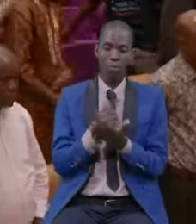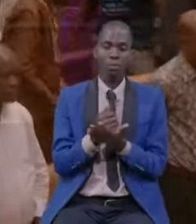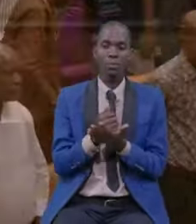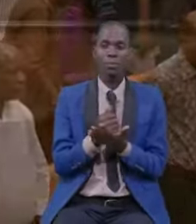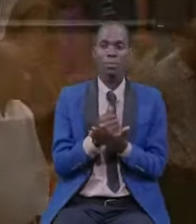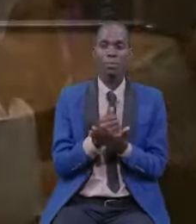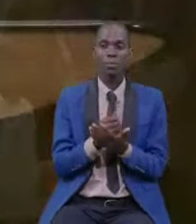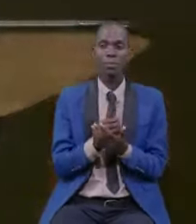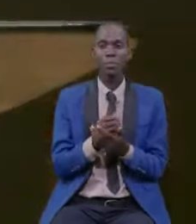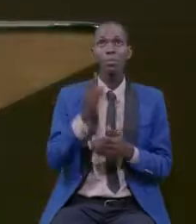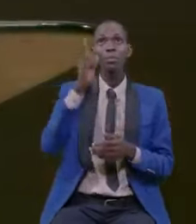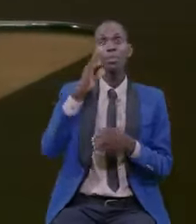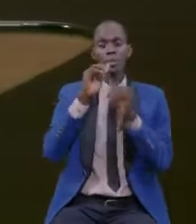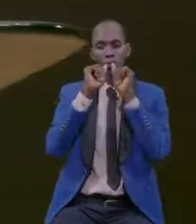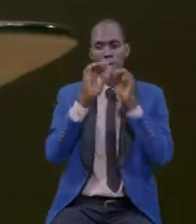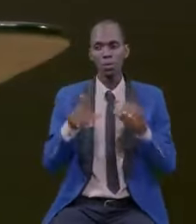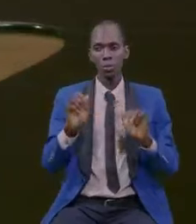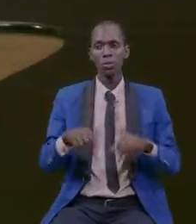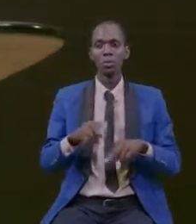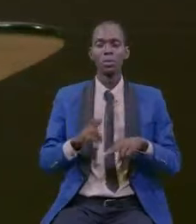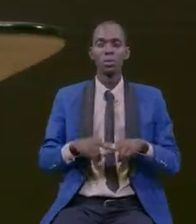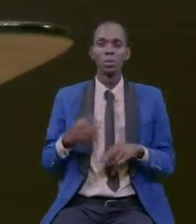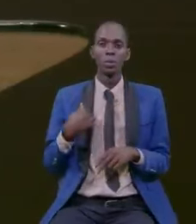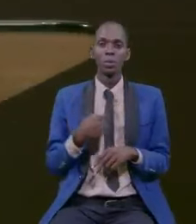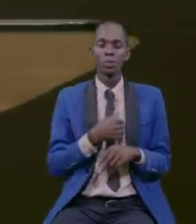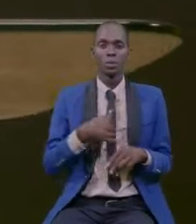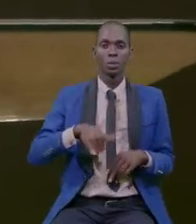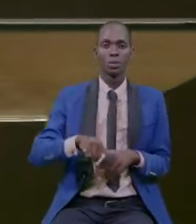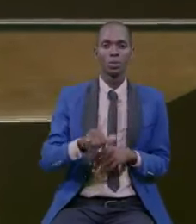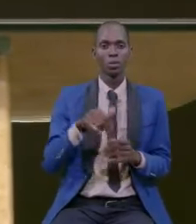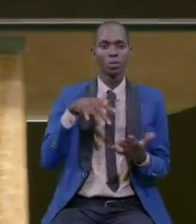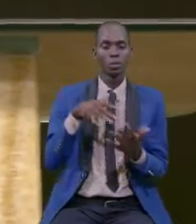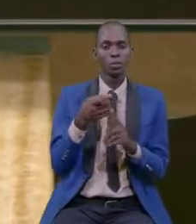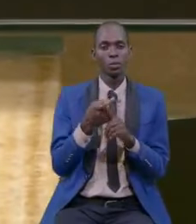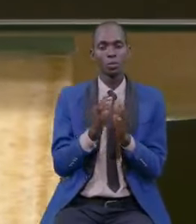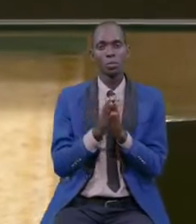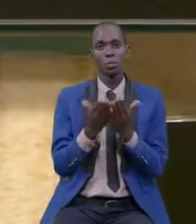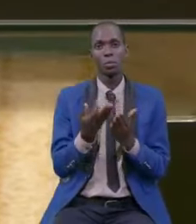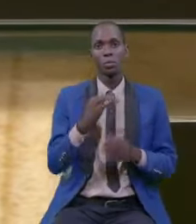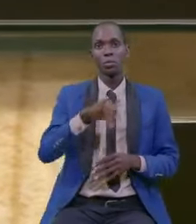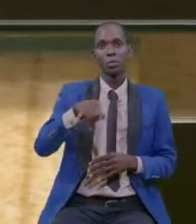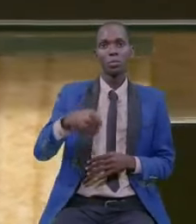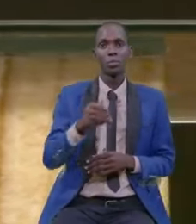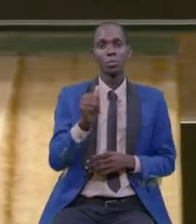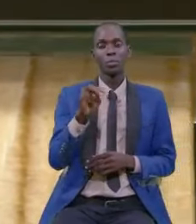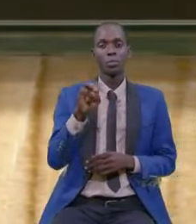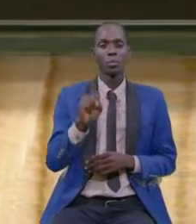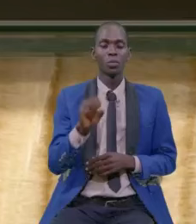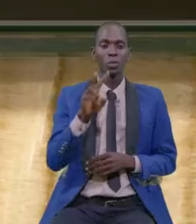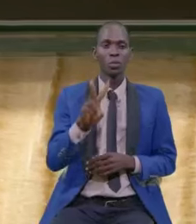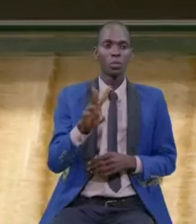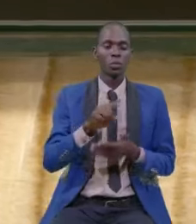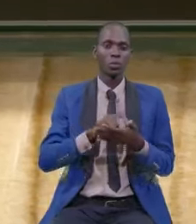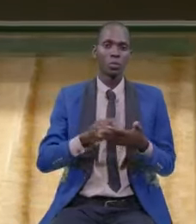pray God bless you I can say down we're still in James chapter 2 in James chapter 2 we're